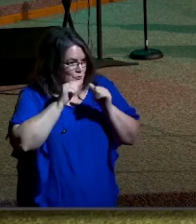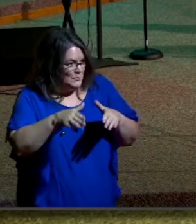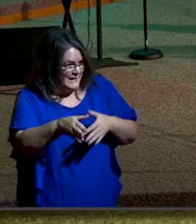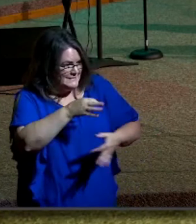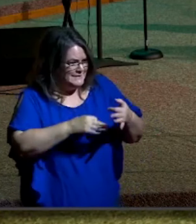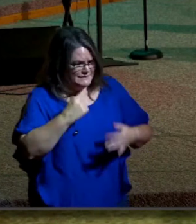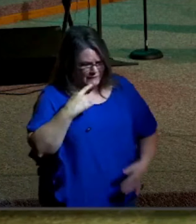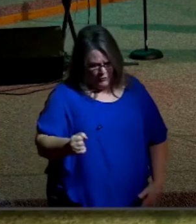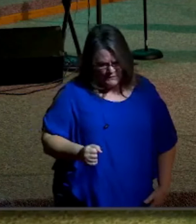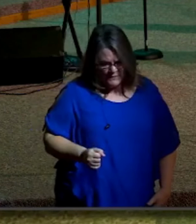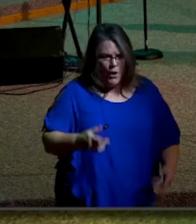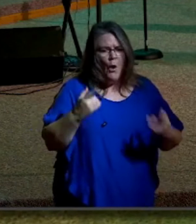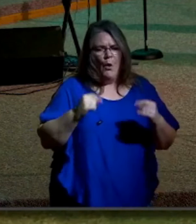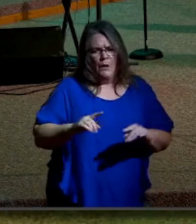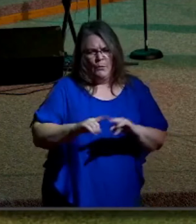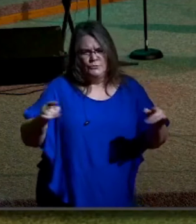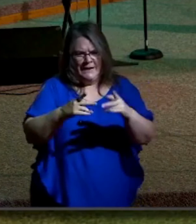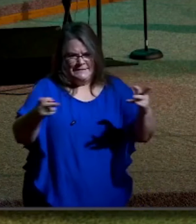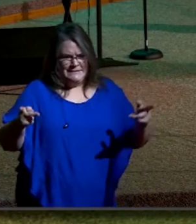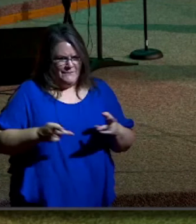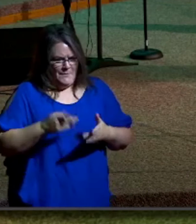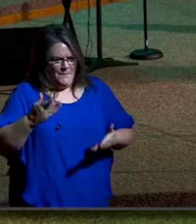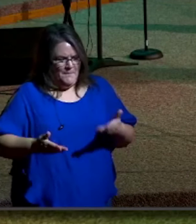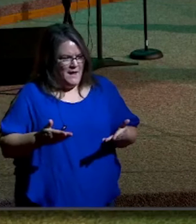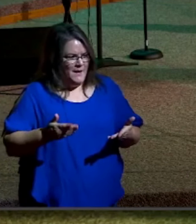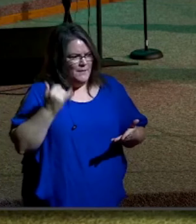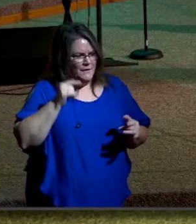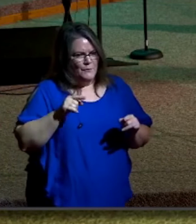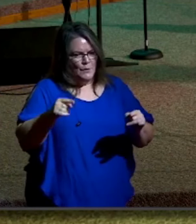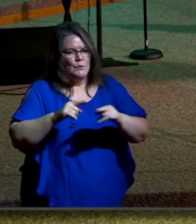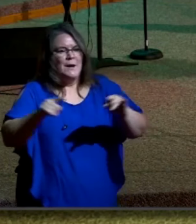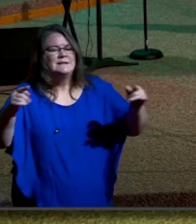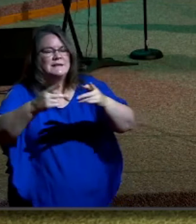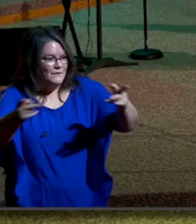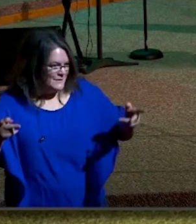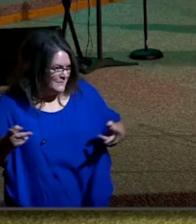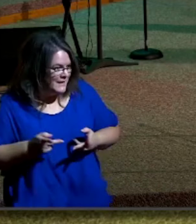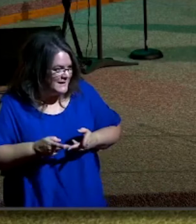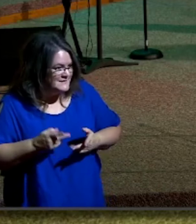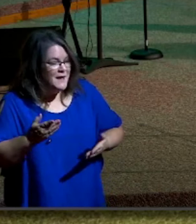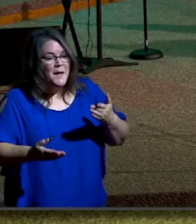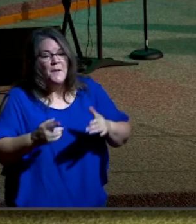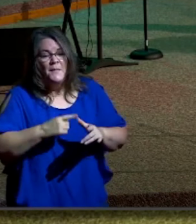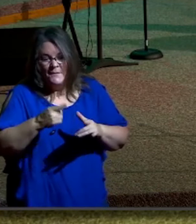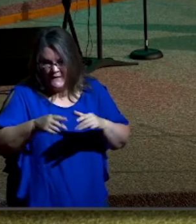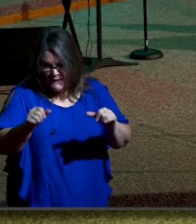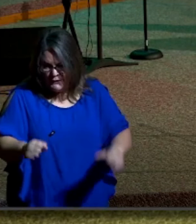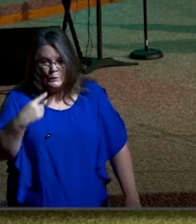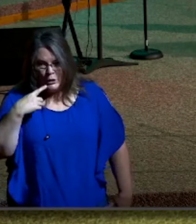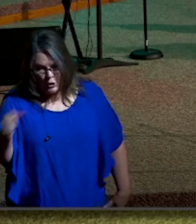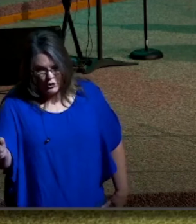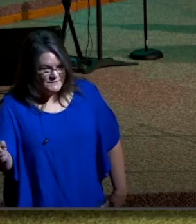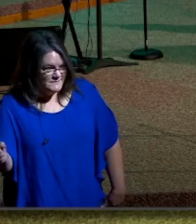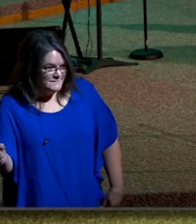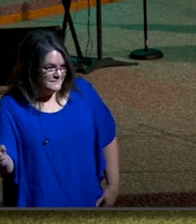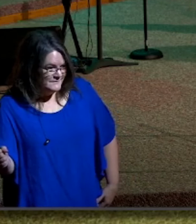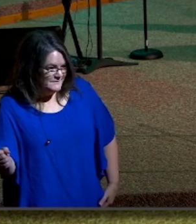try a different location. Maybe if I take you to a different place, maybe then you'll be able to curse.